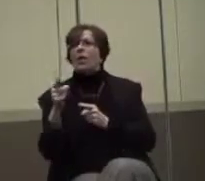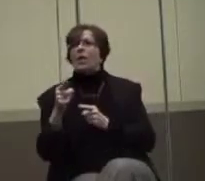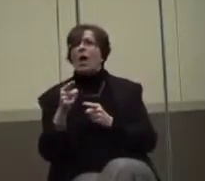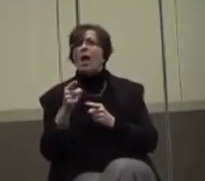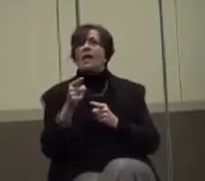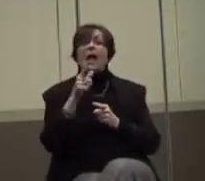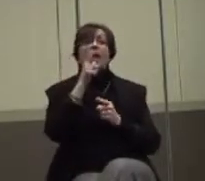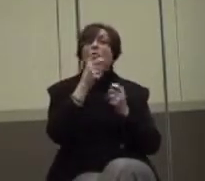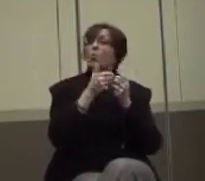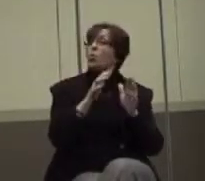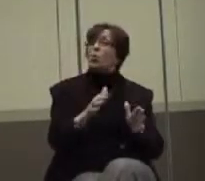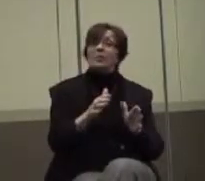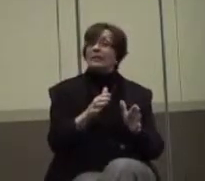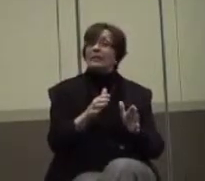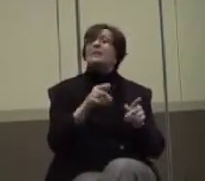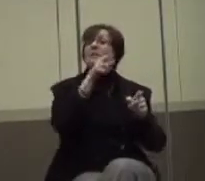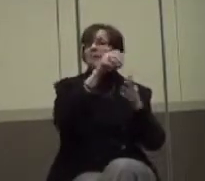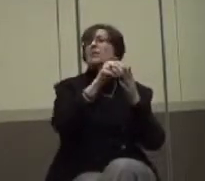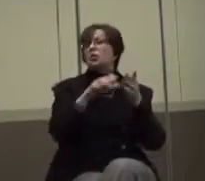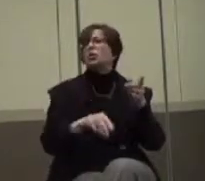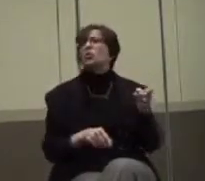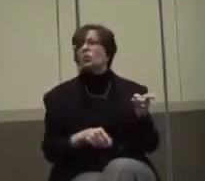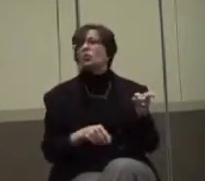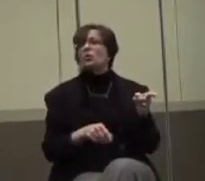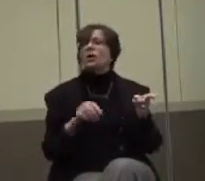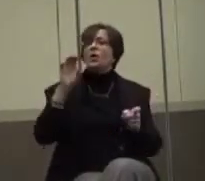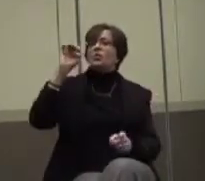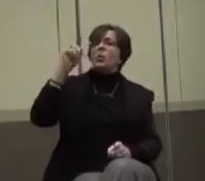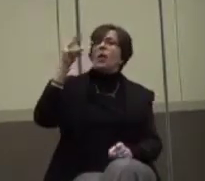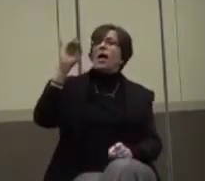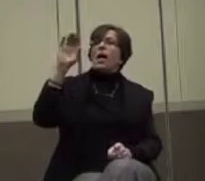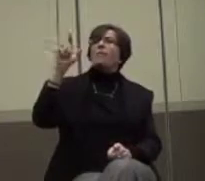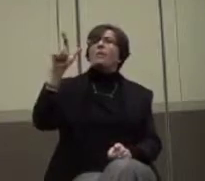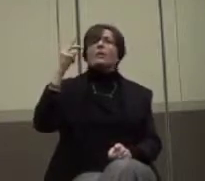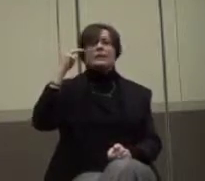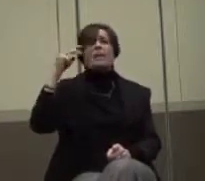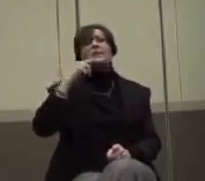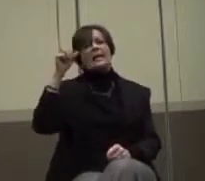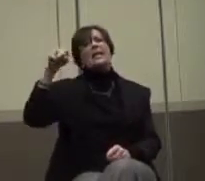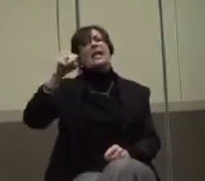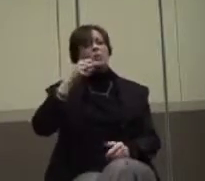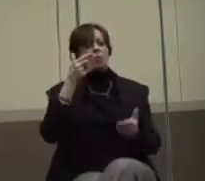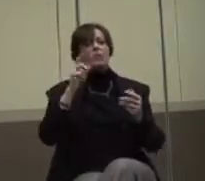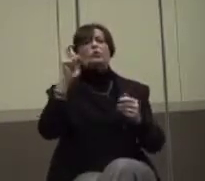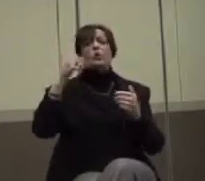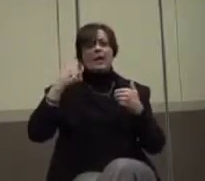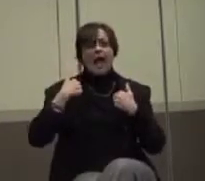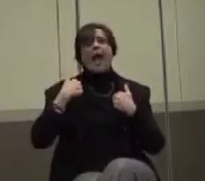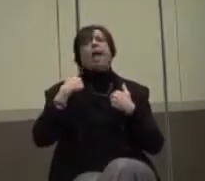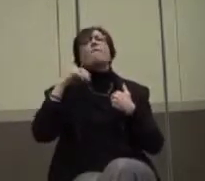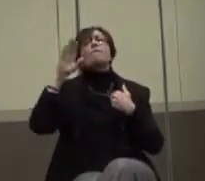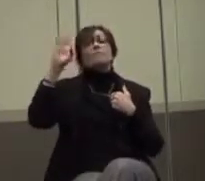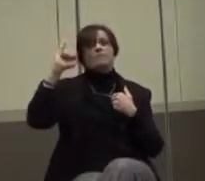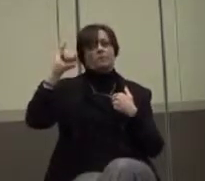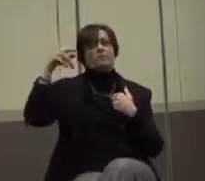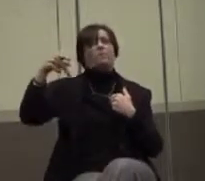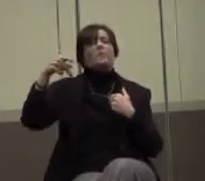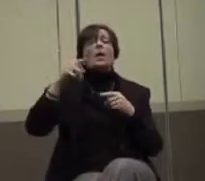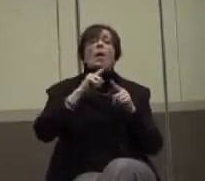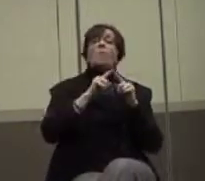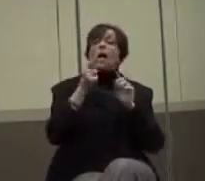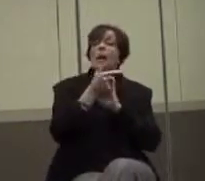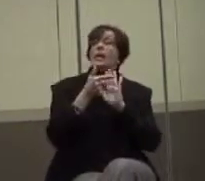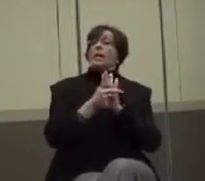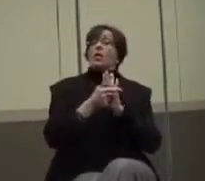student. So from an ethical standpoint, I'd say yes, you probably should have a behavior intervention plan. From a legal standpoint, the kid doesn't have any